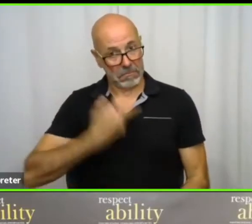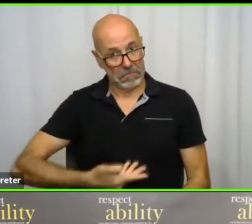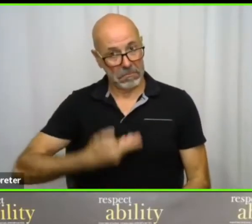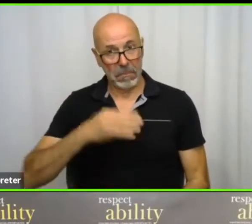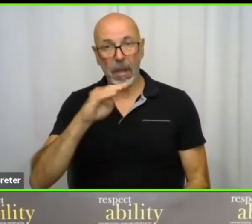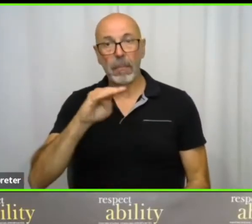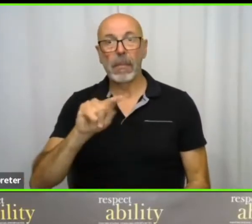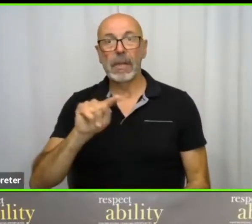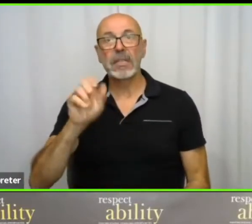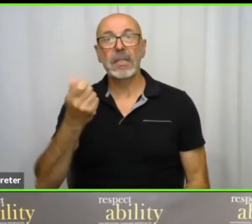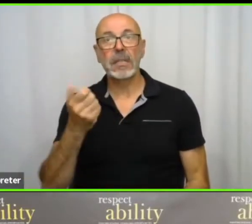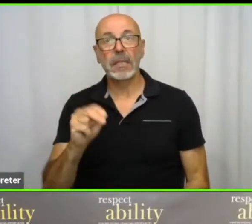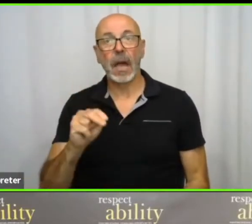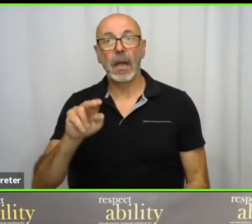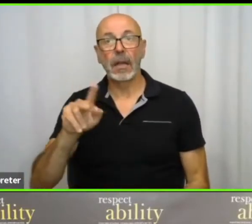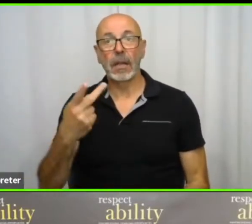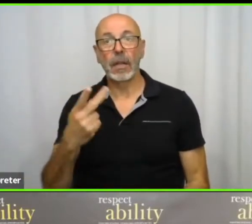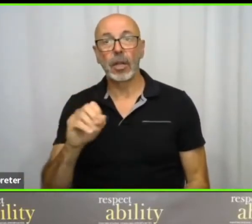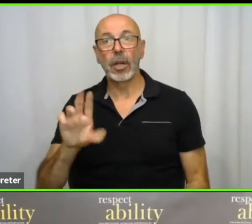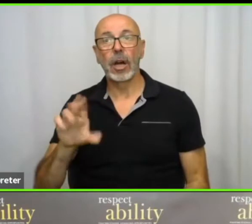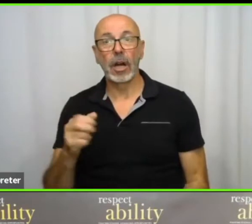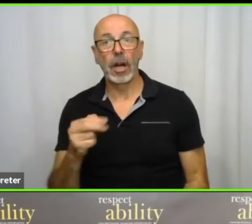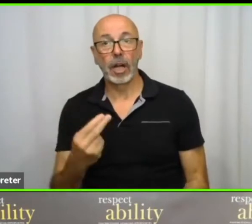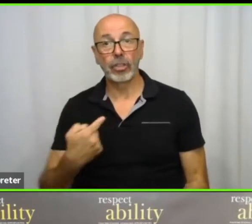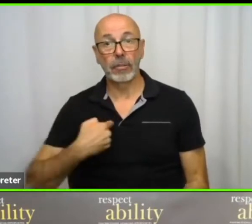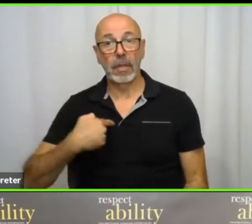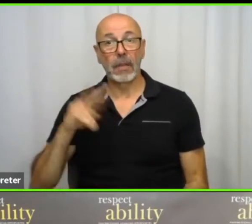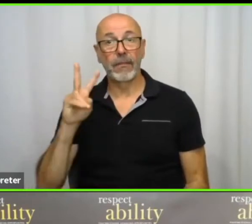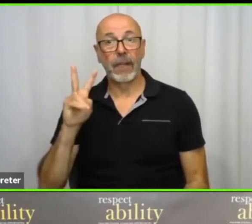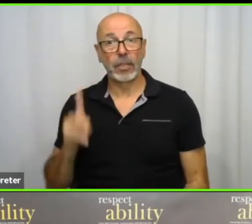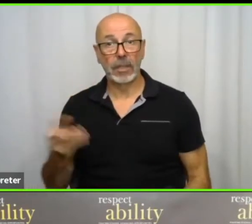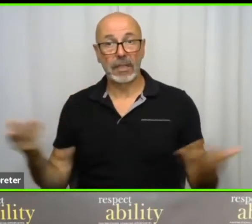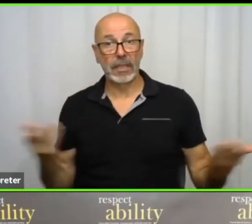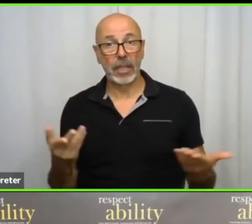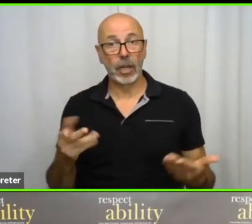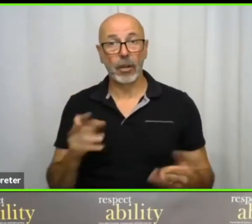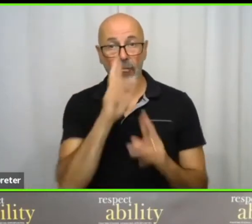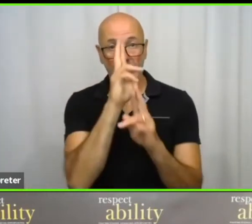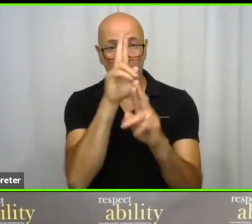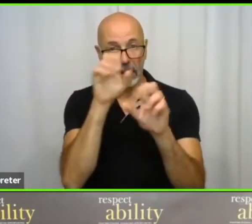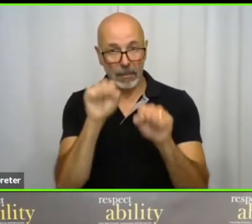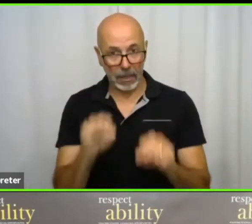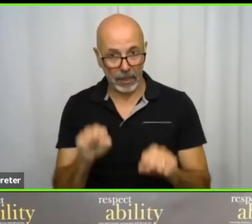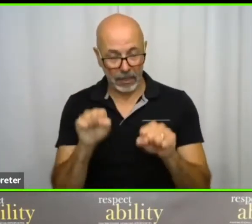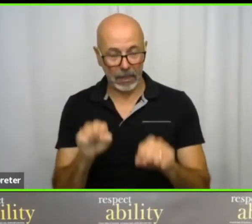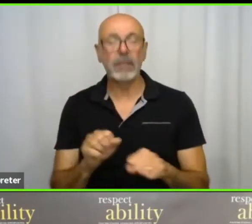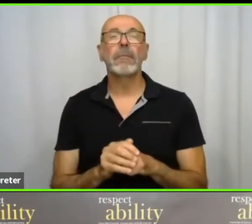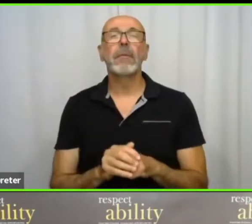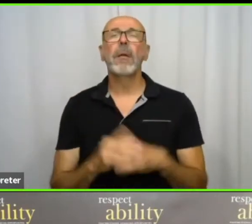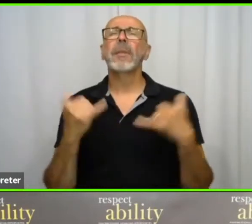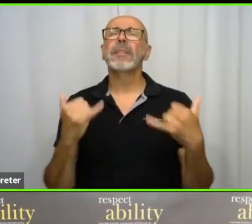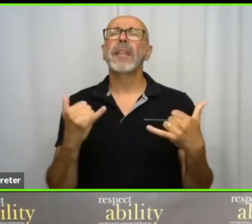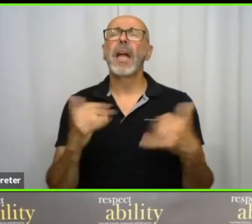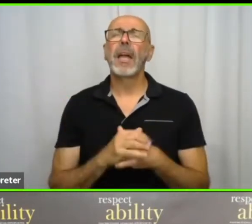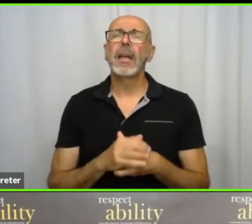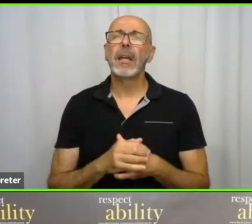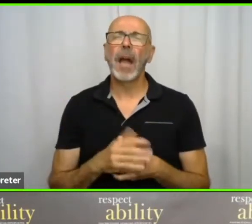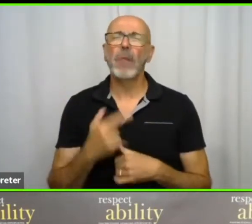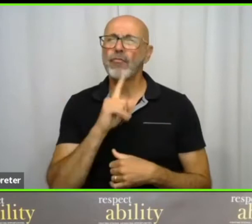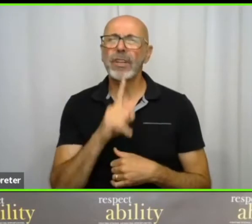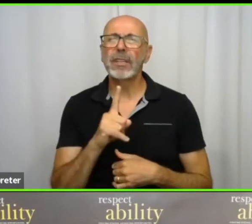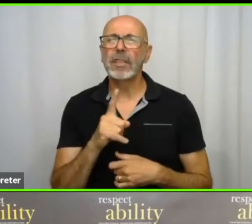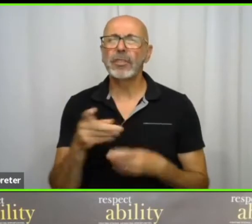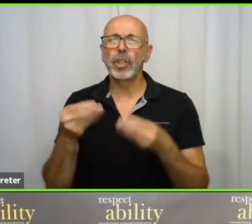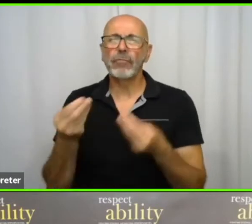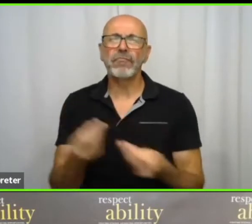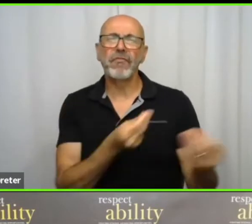I am a vice president here at RespectAbility. But today, mostly, hopefully I'm just your facilitator. I do